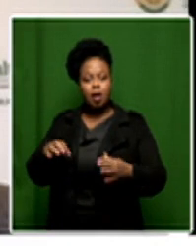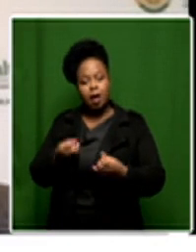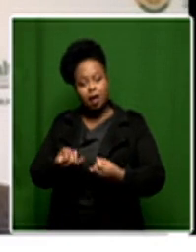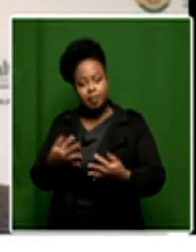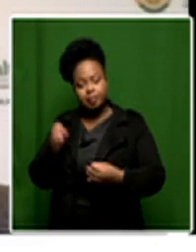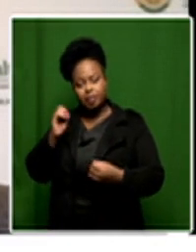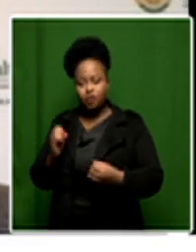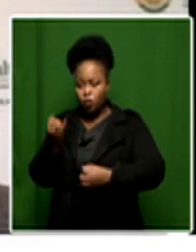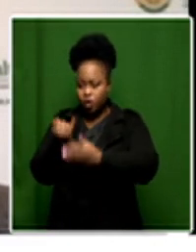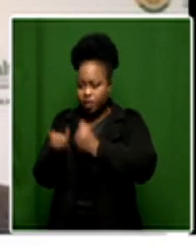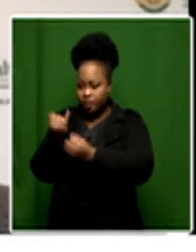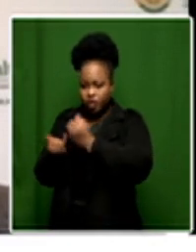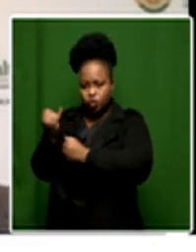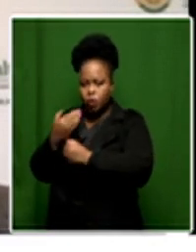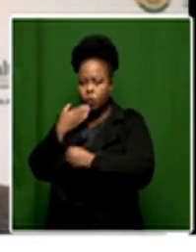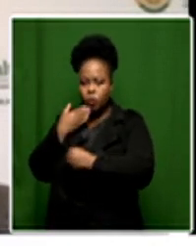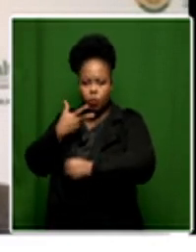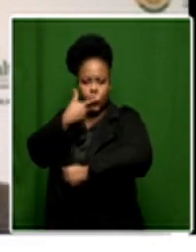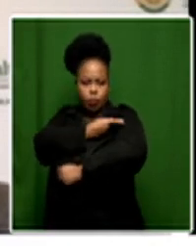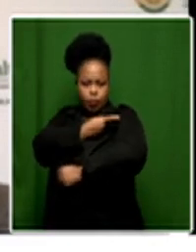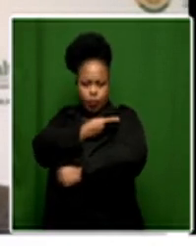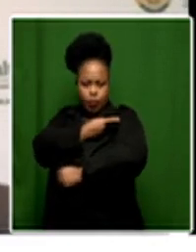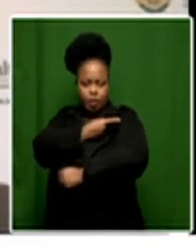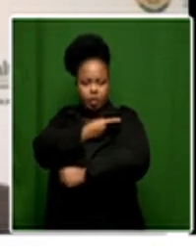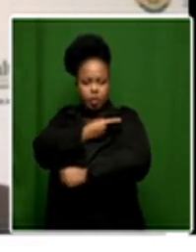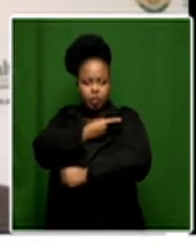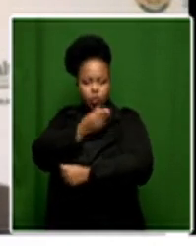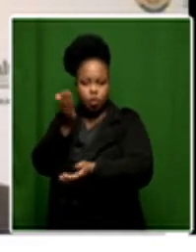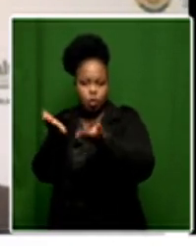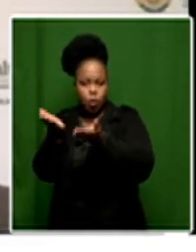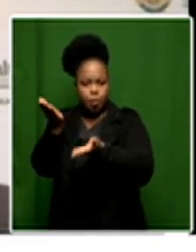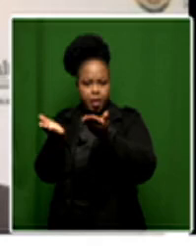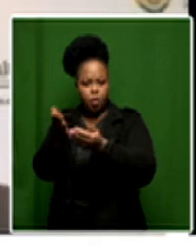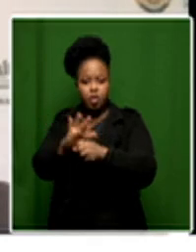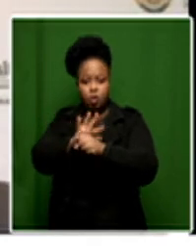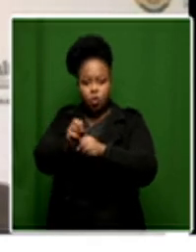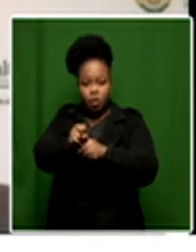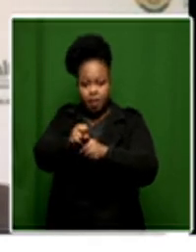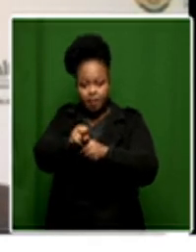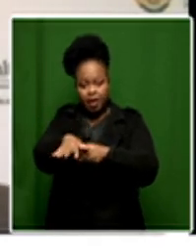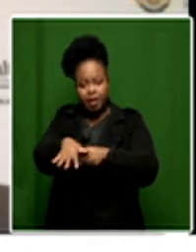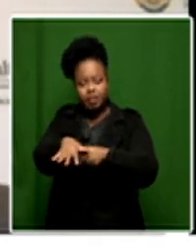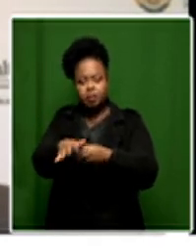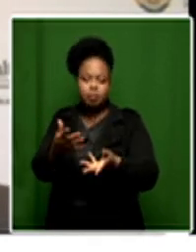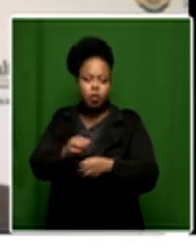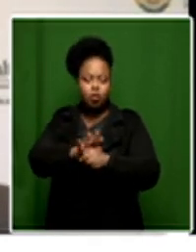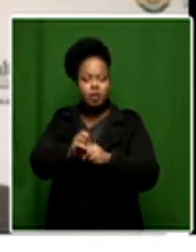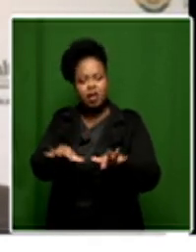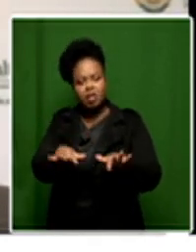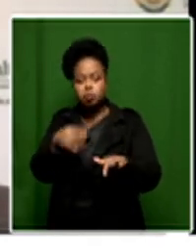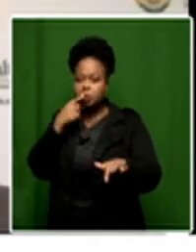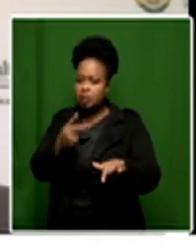of individuals who have already been vaccinated with the various vaccines to see whether it can